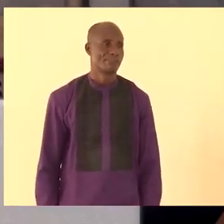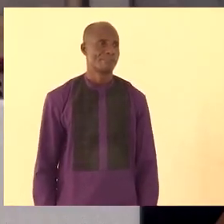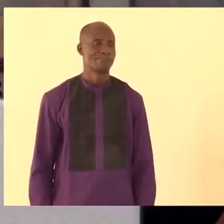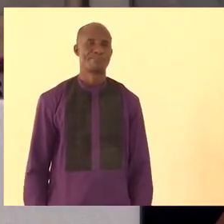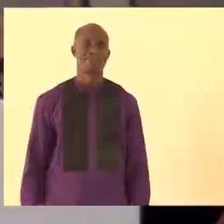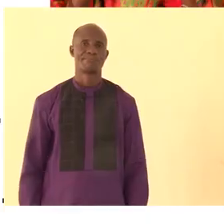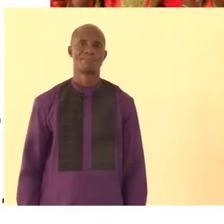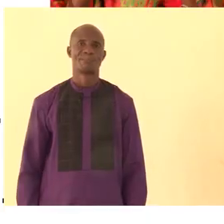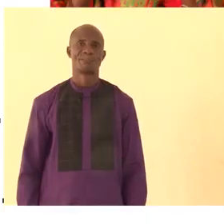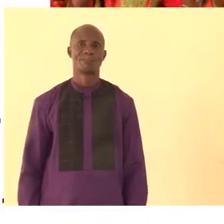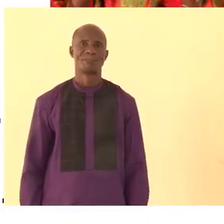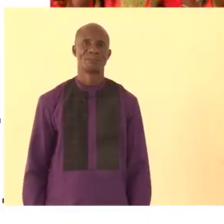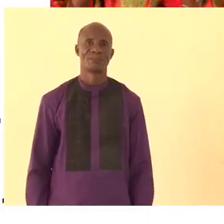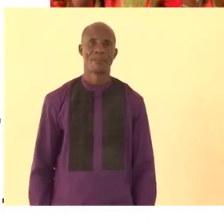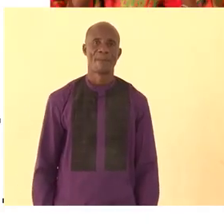hearts.